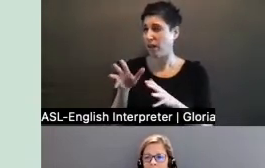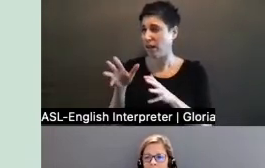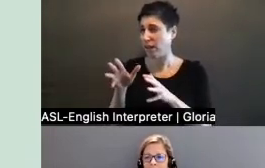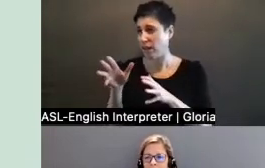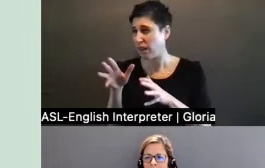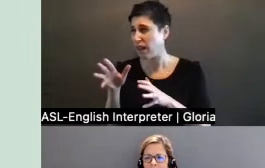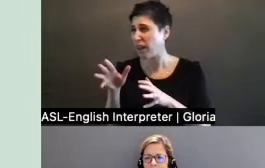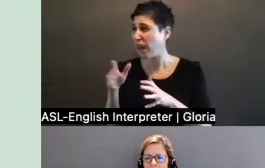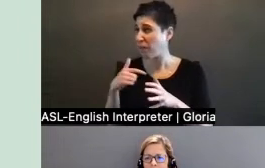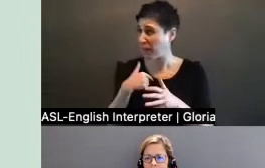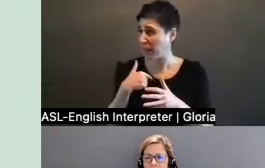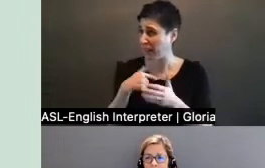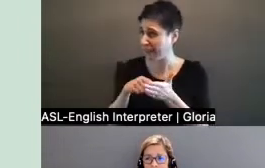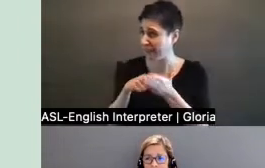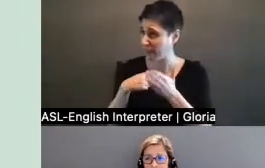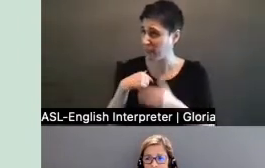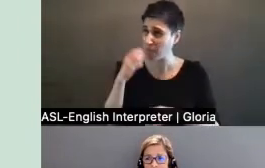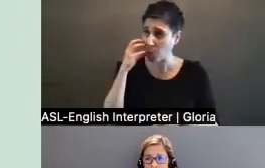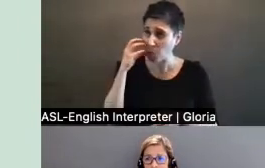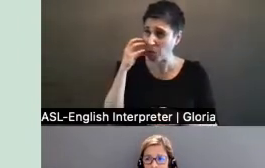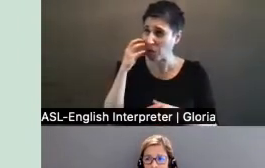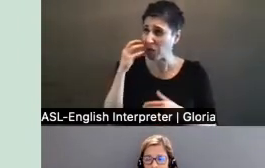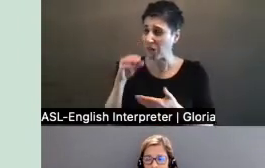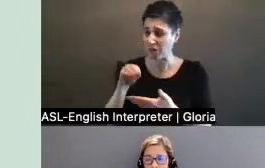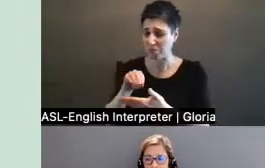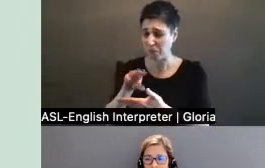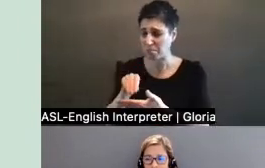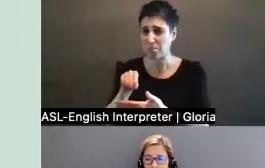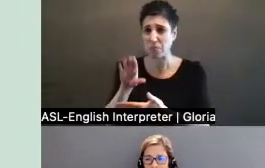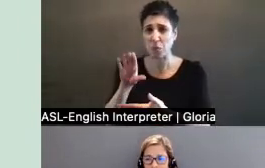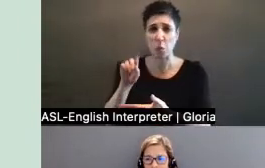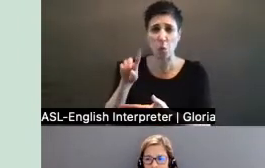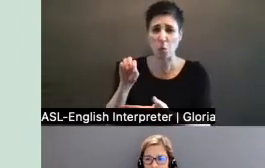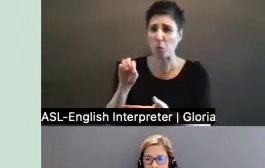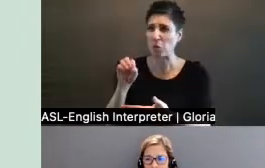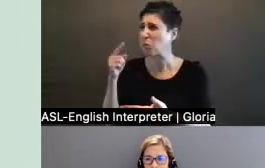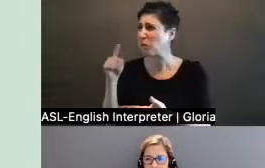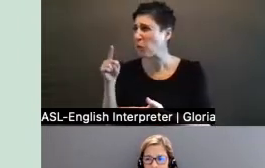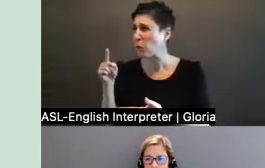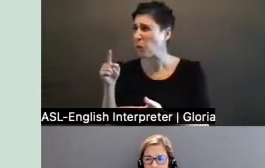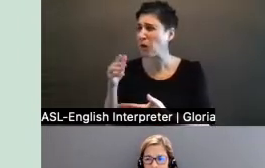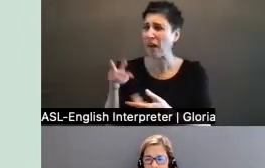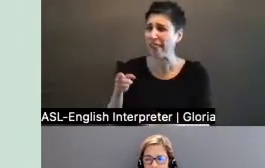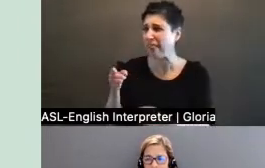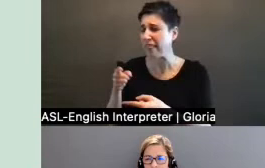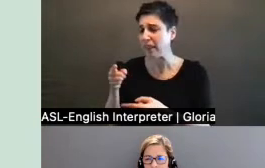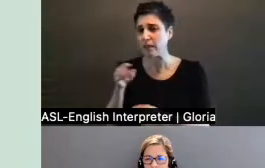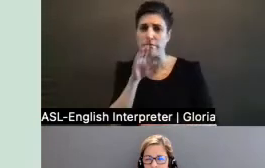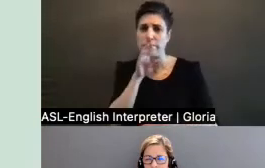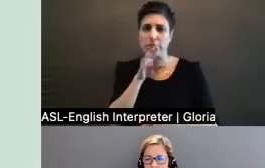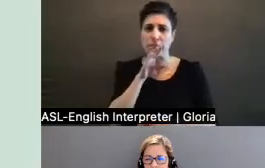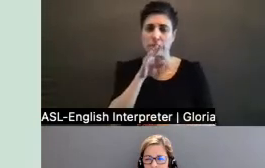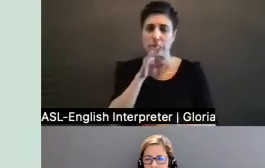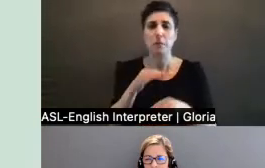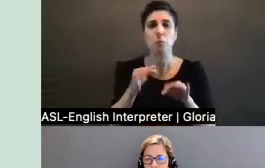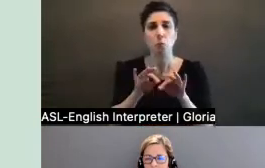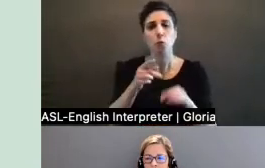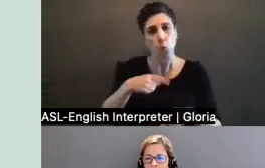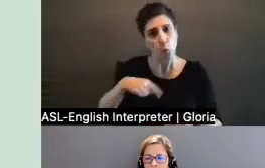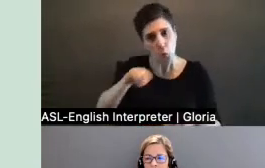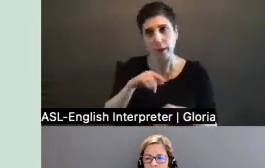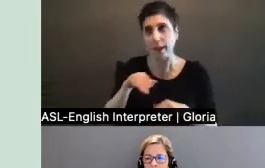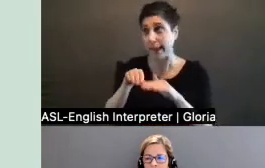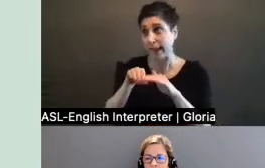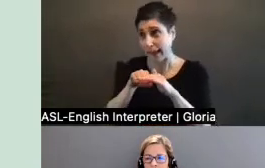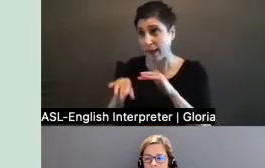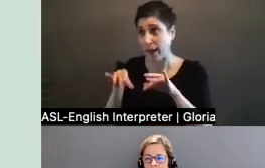phone, do this, scan the code, put the code in. It can be frustrating, but it is part of many of the activities we are looking